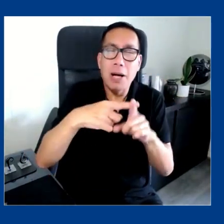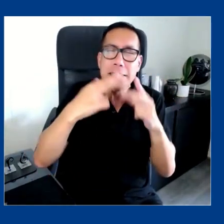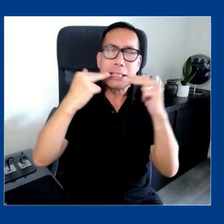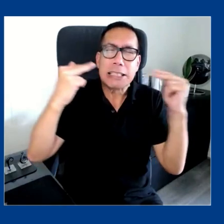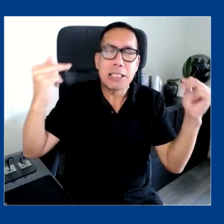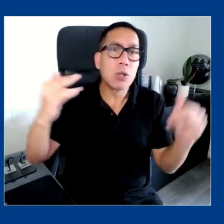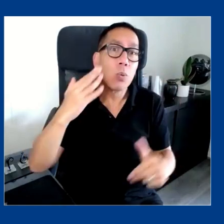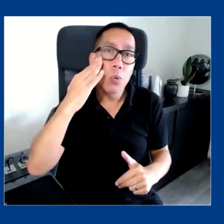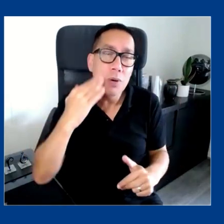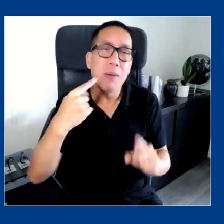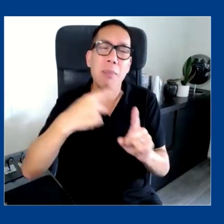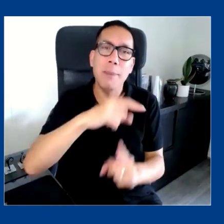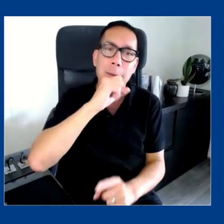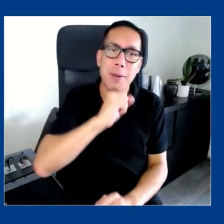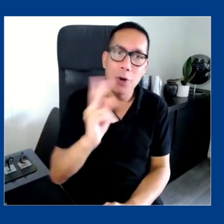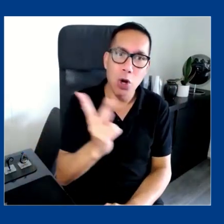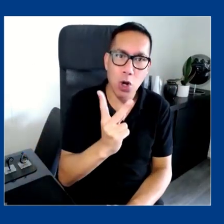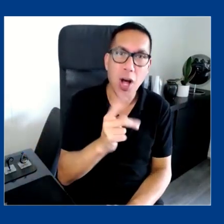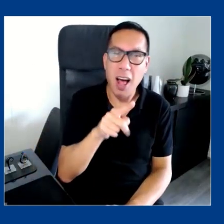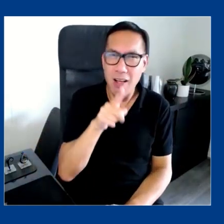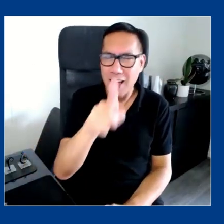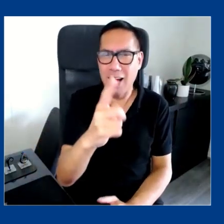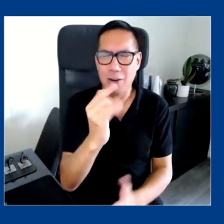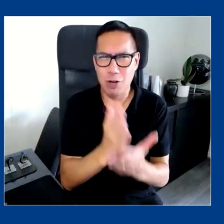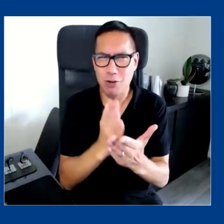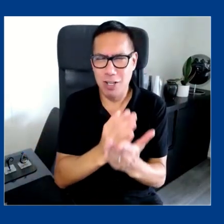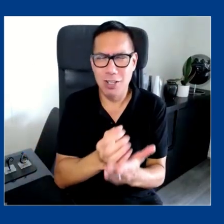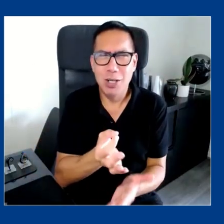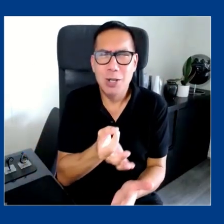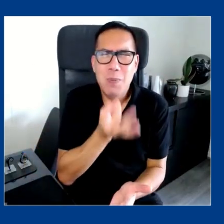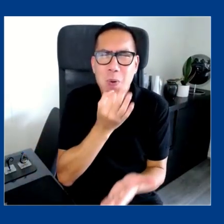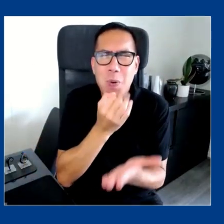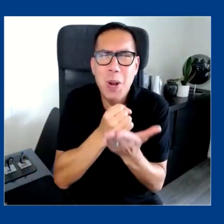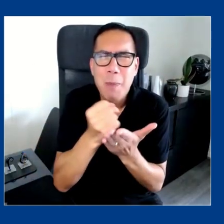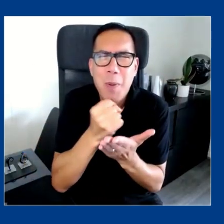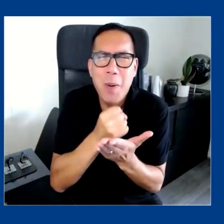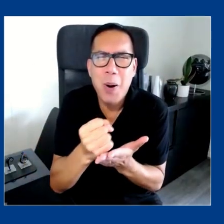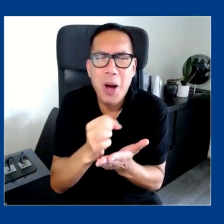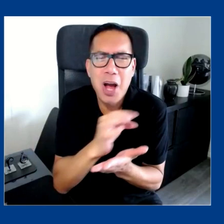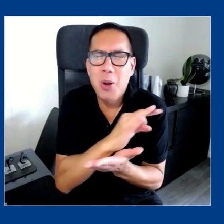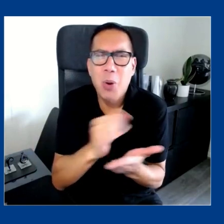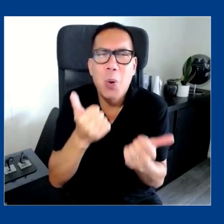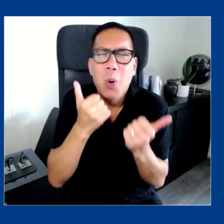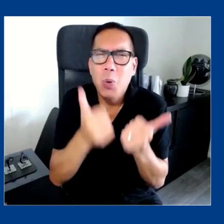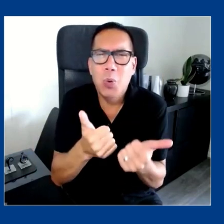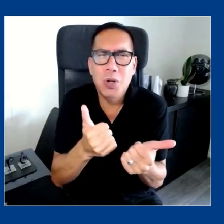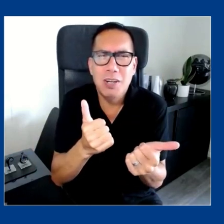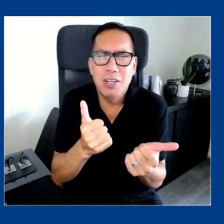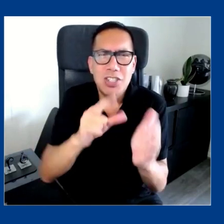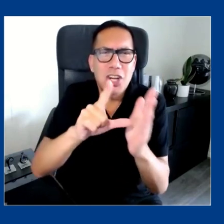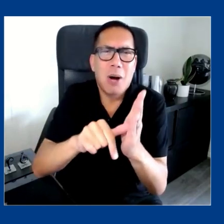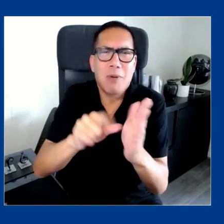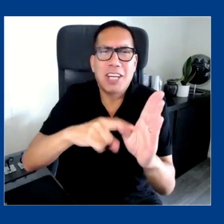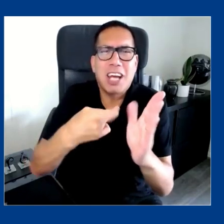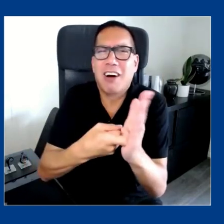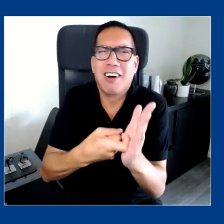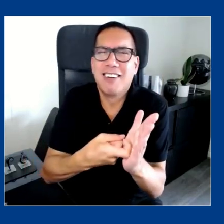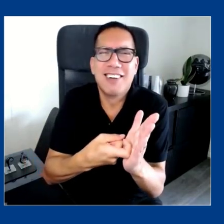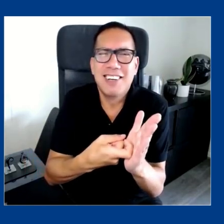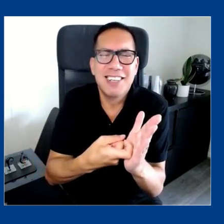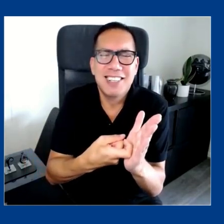by men. This one is very small, happened to be, it's not a good season for bees only, and the tree is very young